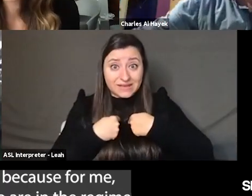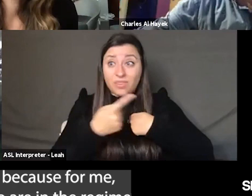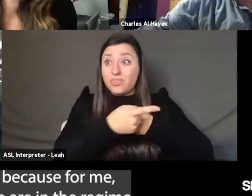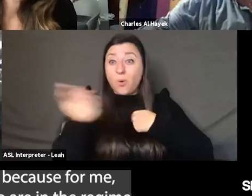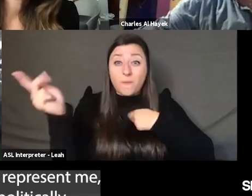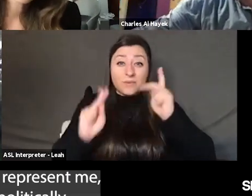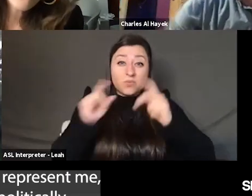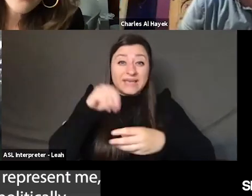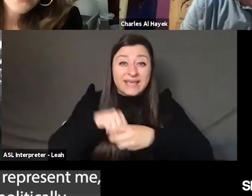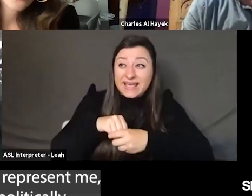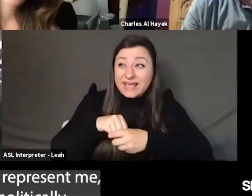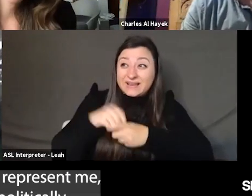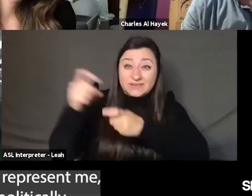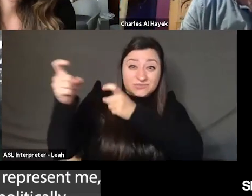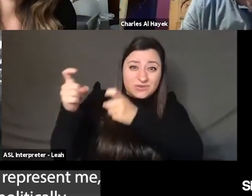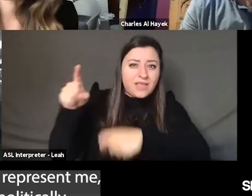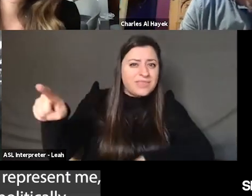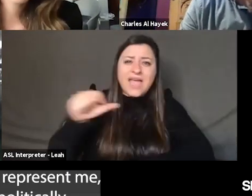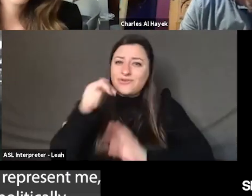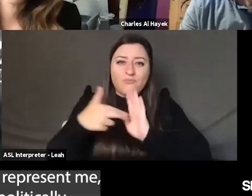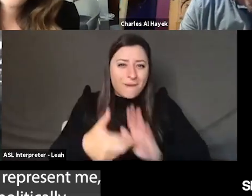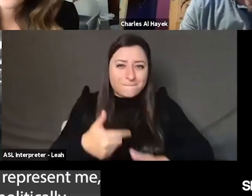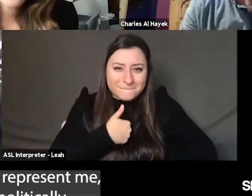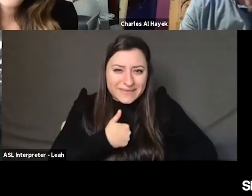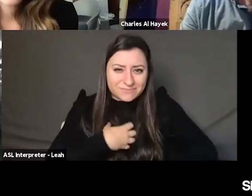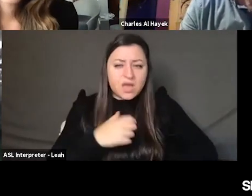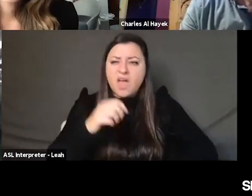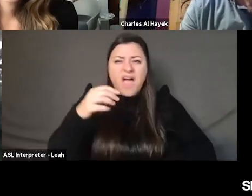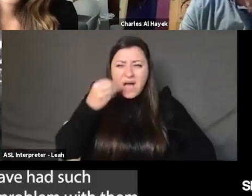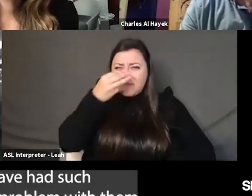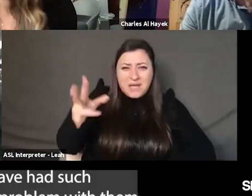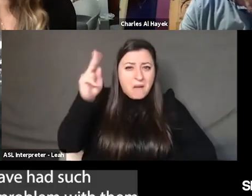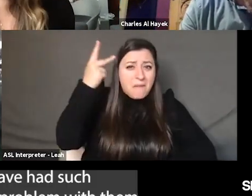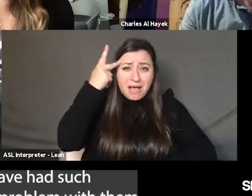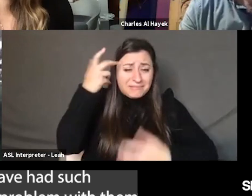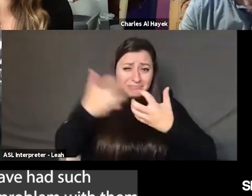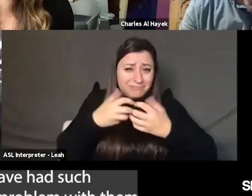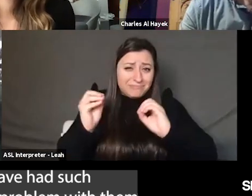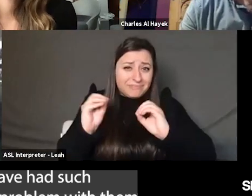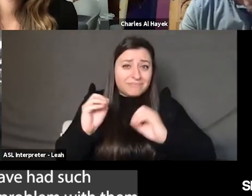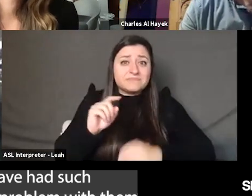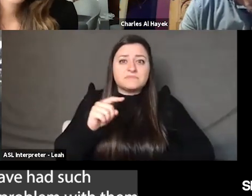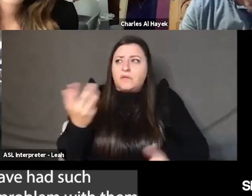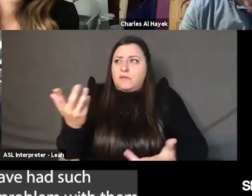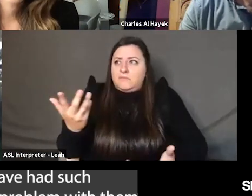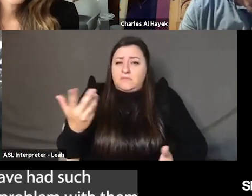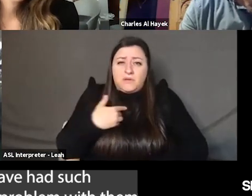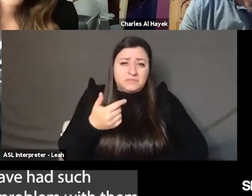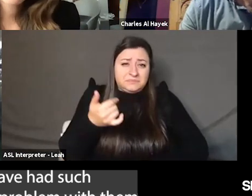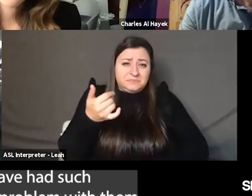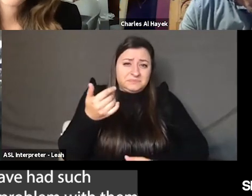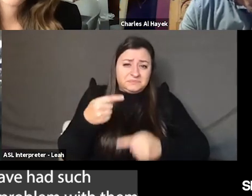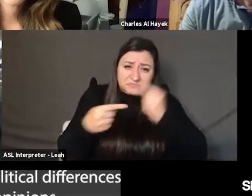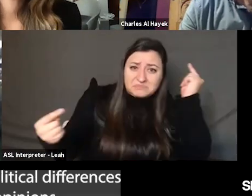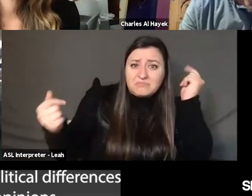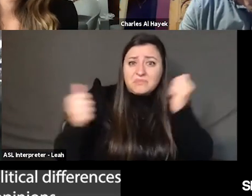who are in the regime morally don't represent me, not just politically. I wouldn't have had such a staunch, visceral